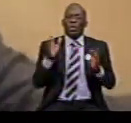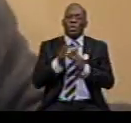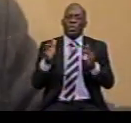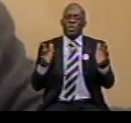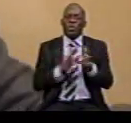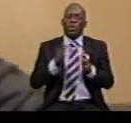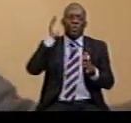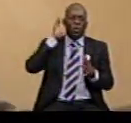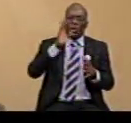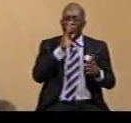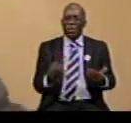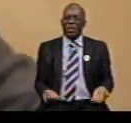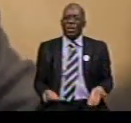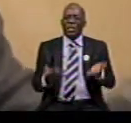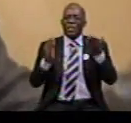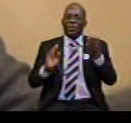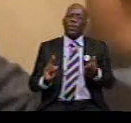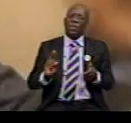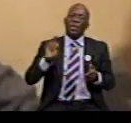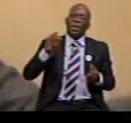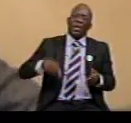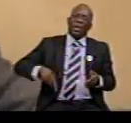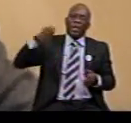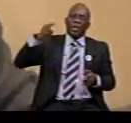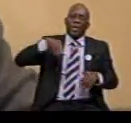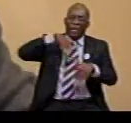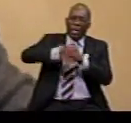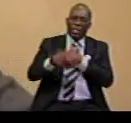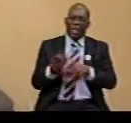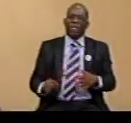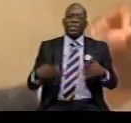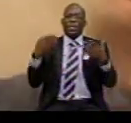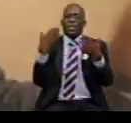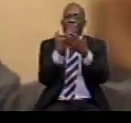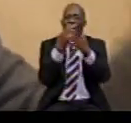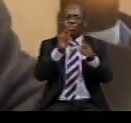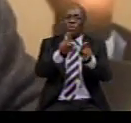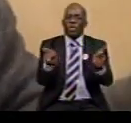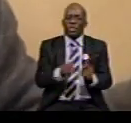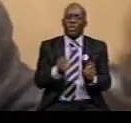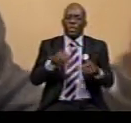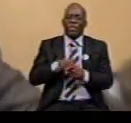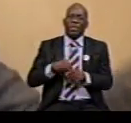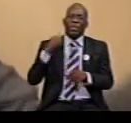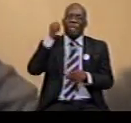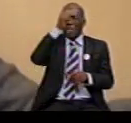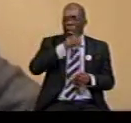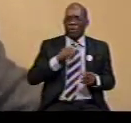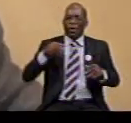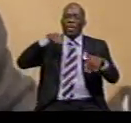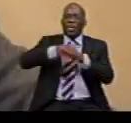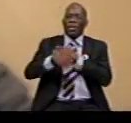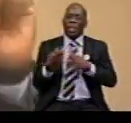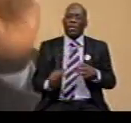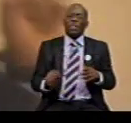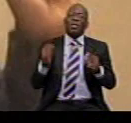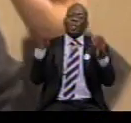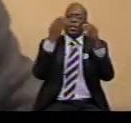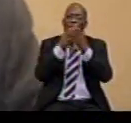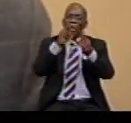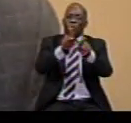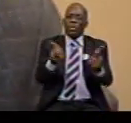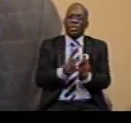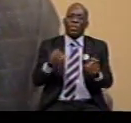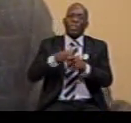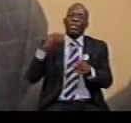dark places in Africa. Penetrate the dark places in Europe. Penetrate the dark places in Asia. Penetrate the